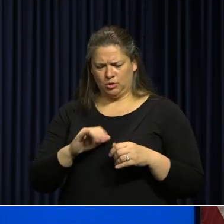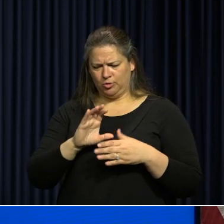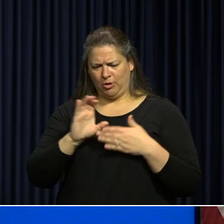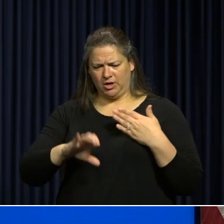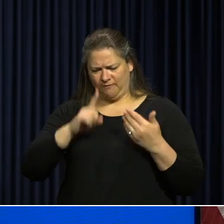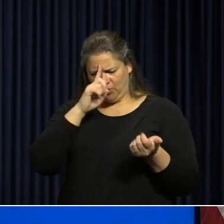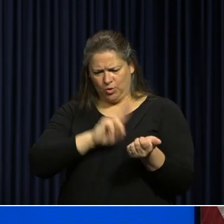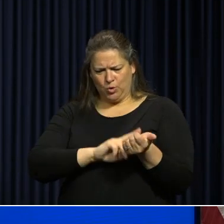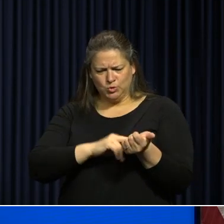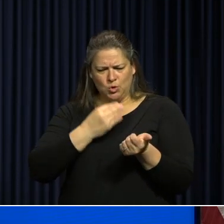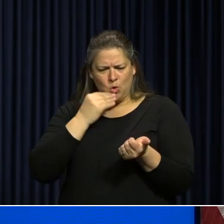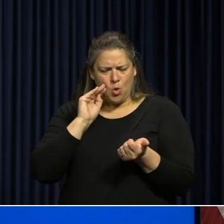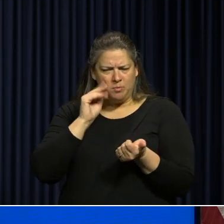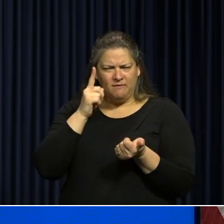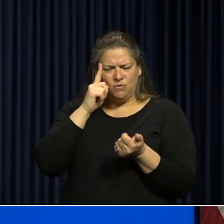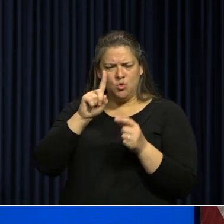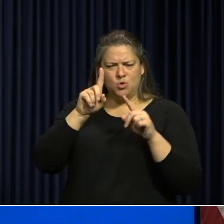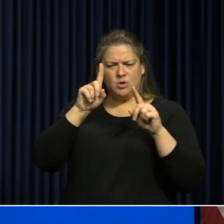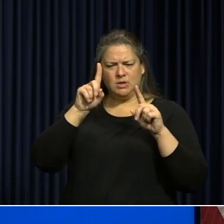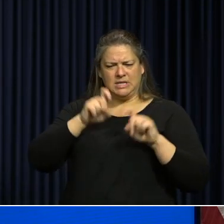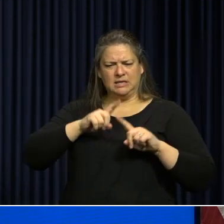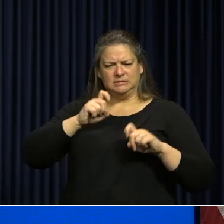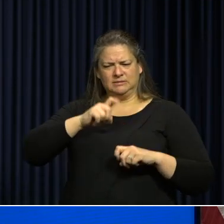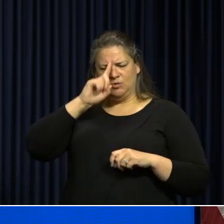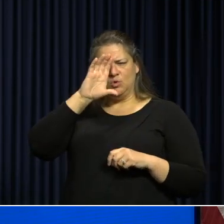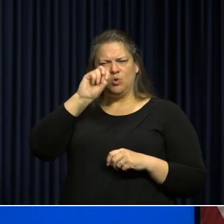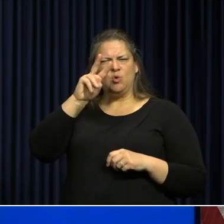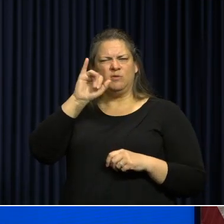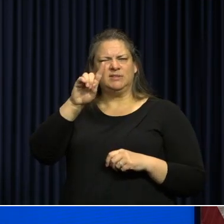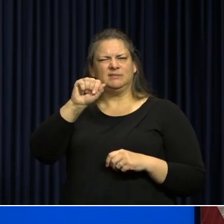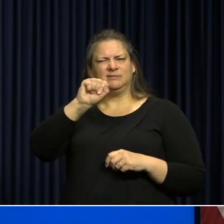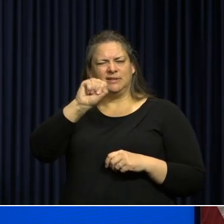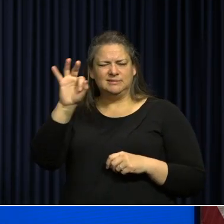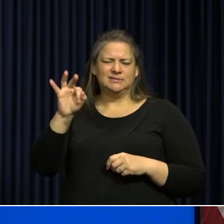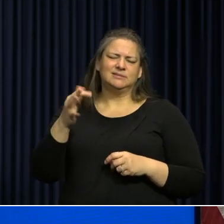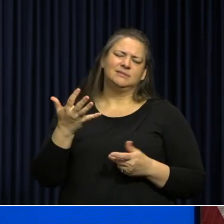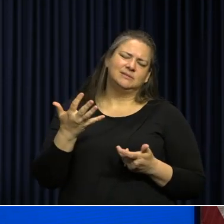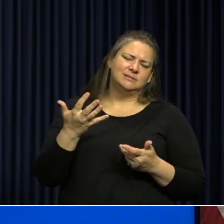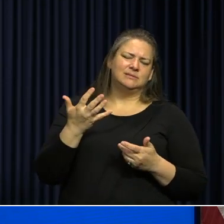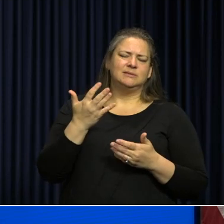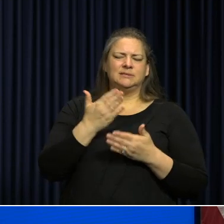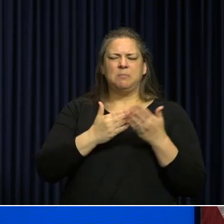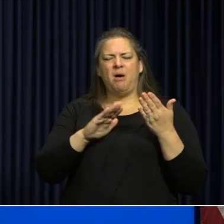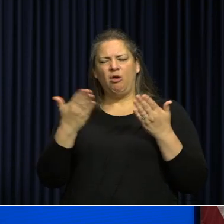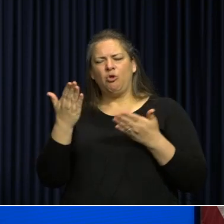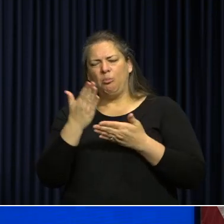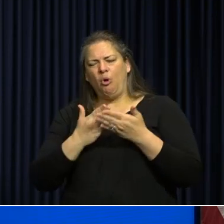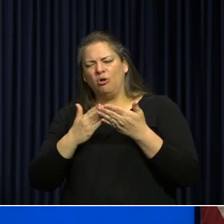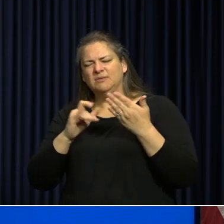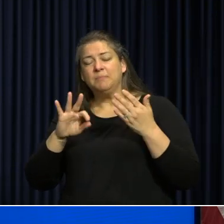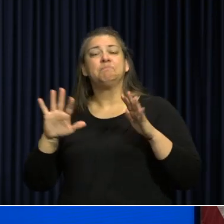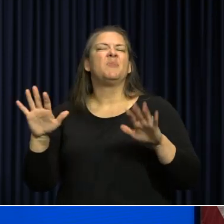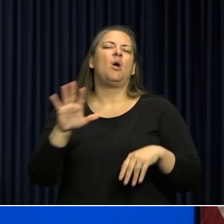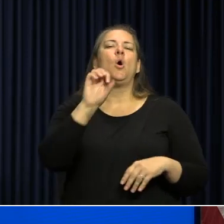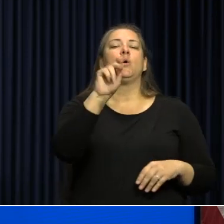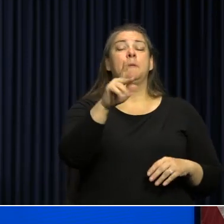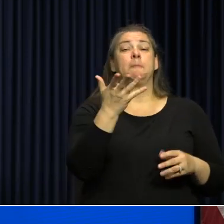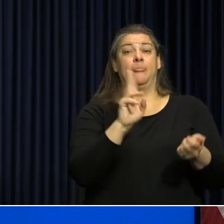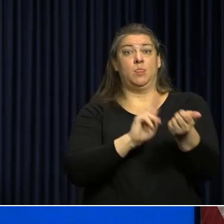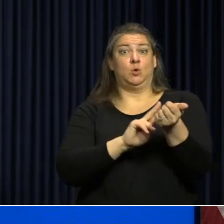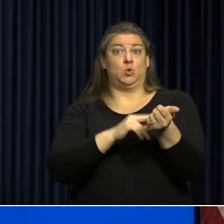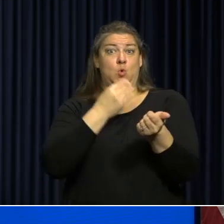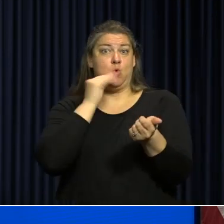to increased COVID-19 testing, and about sentinel surveillance, and a couple other pieces. So nursing homes have